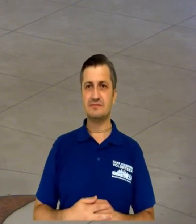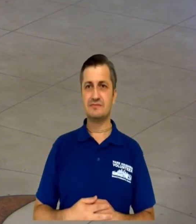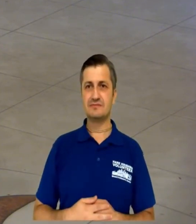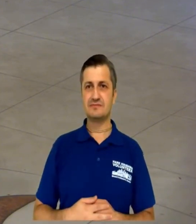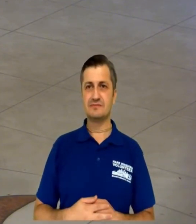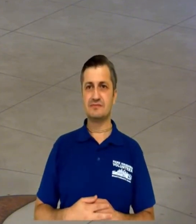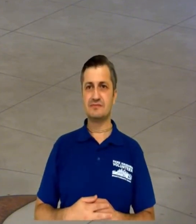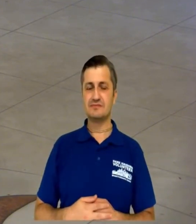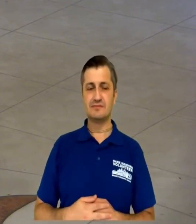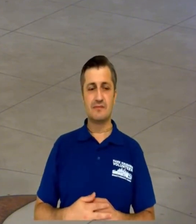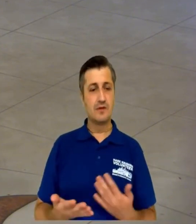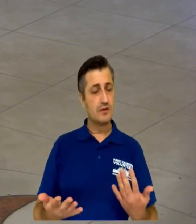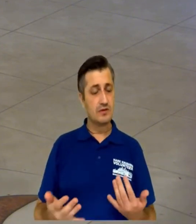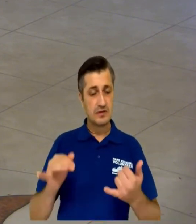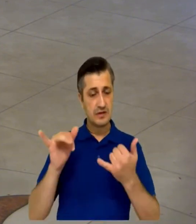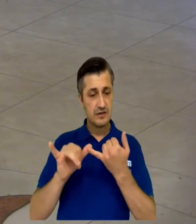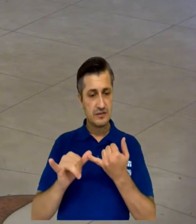right?